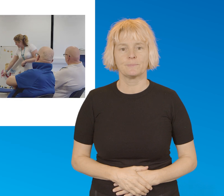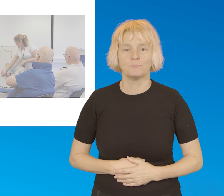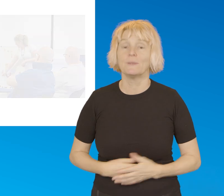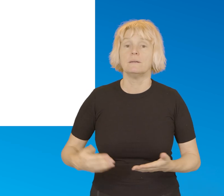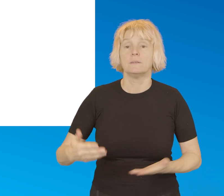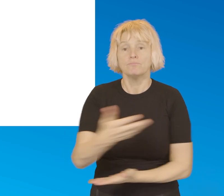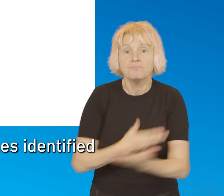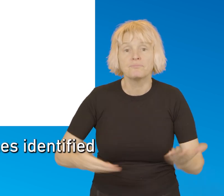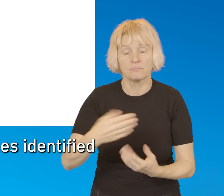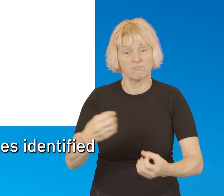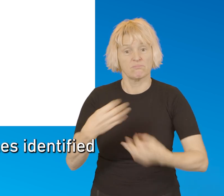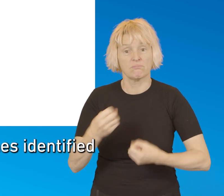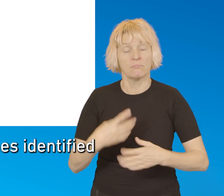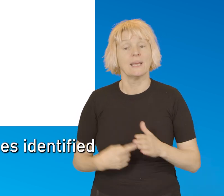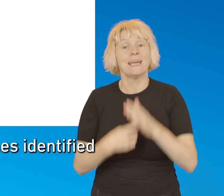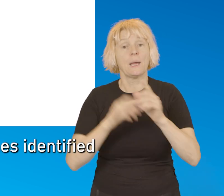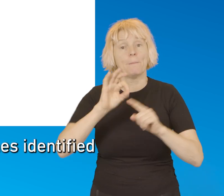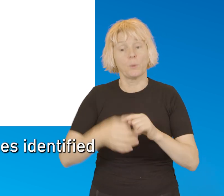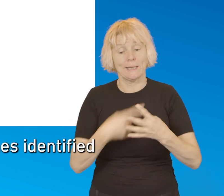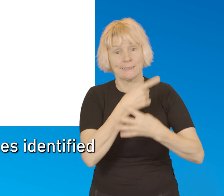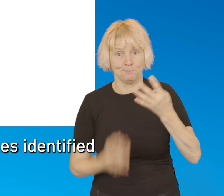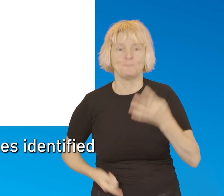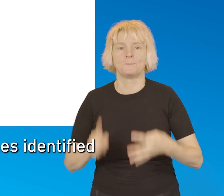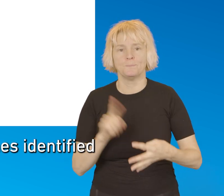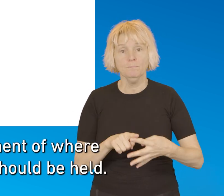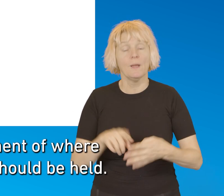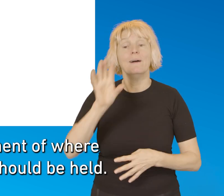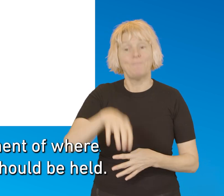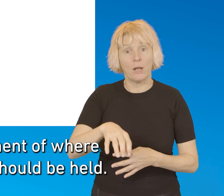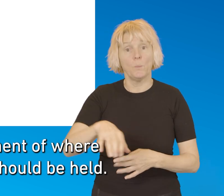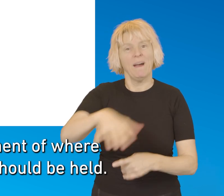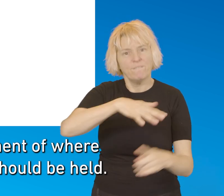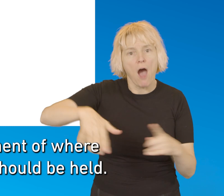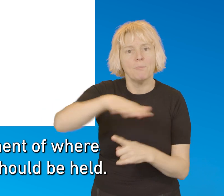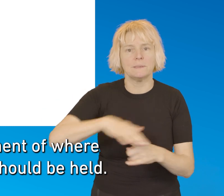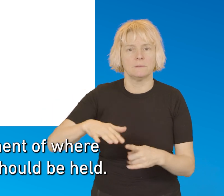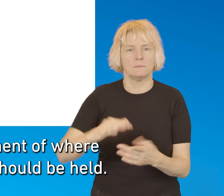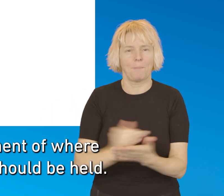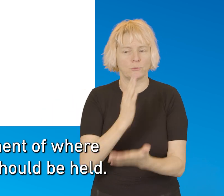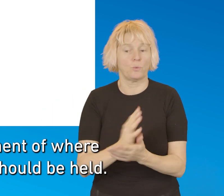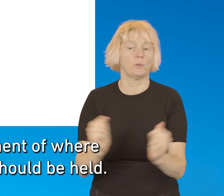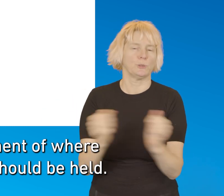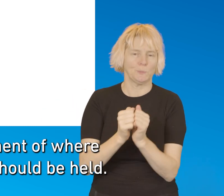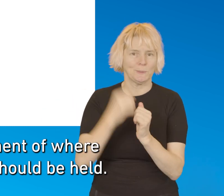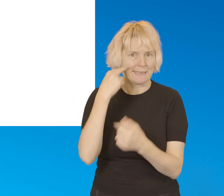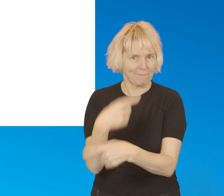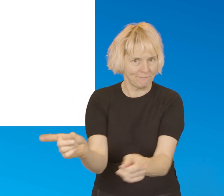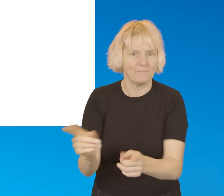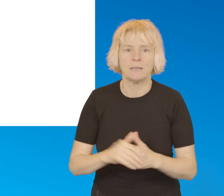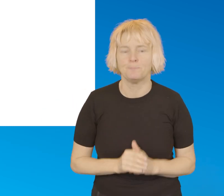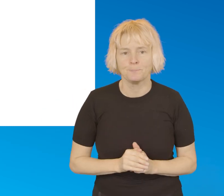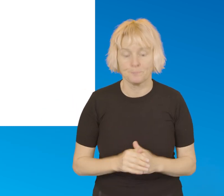in. Some of the main themes identified included the venue and environment of where the DESMOND sessions should be